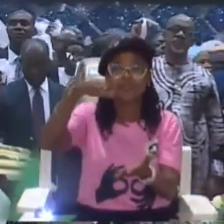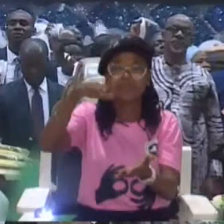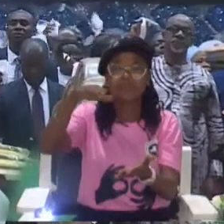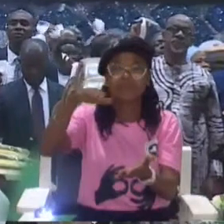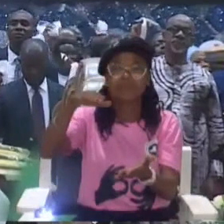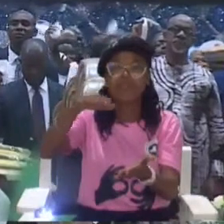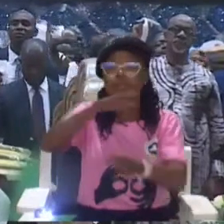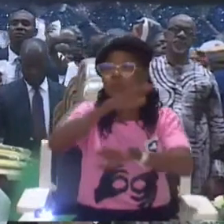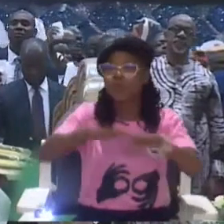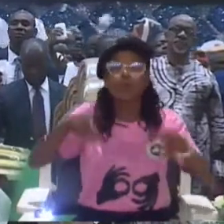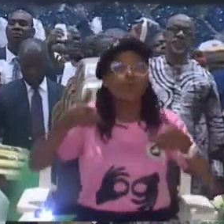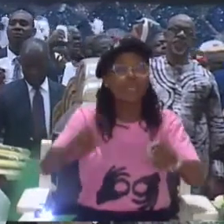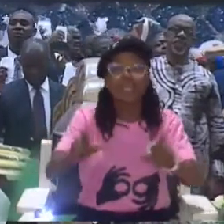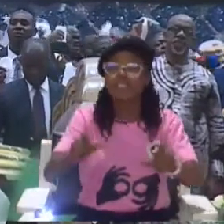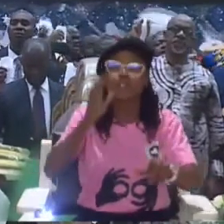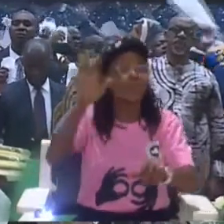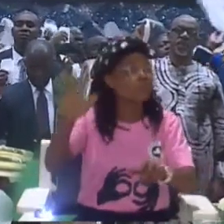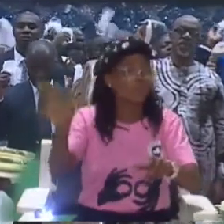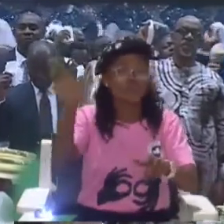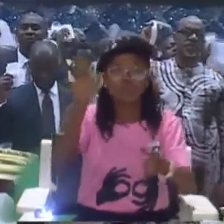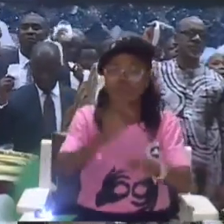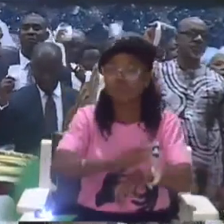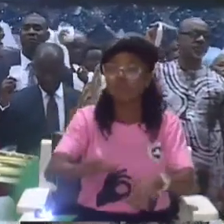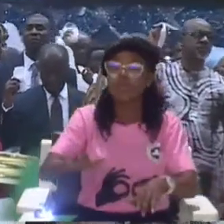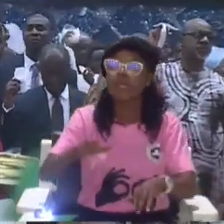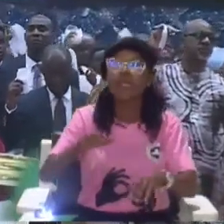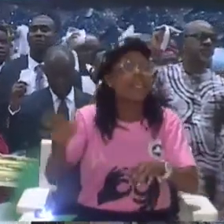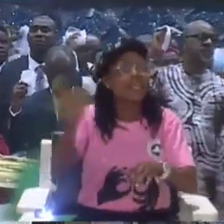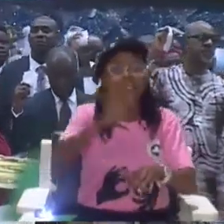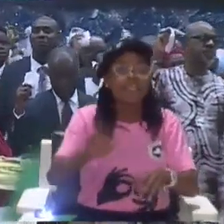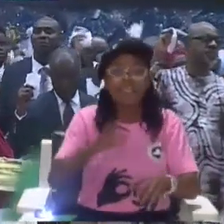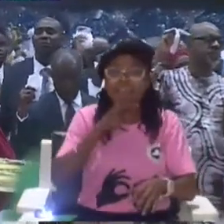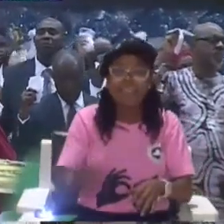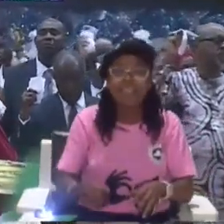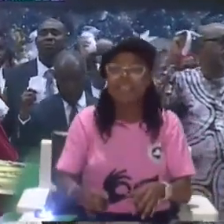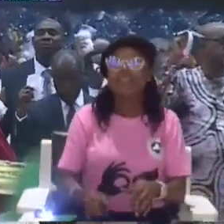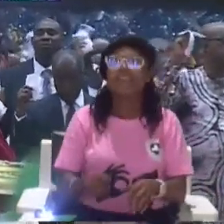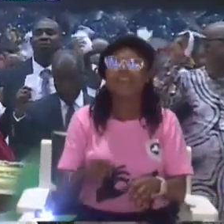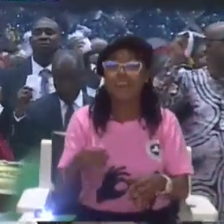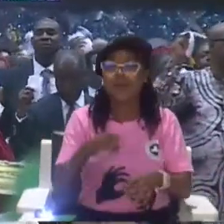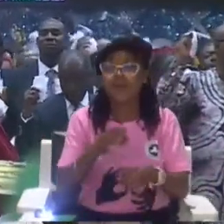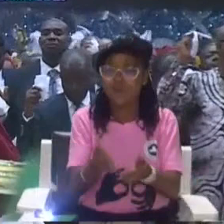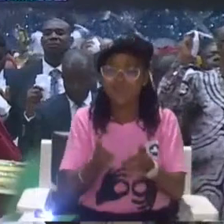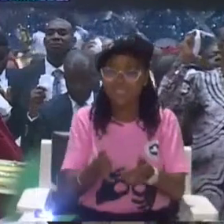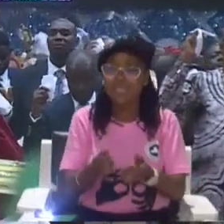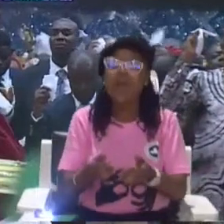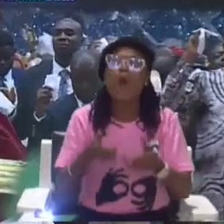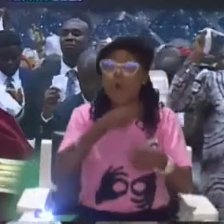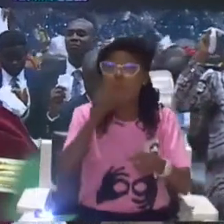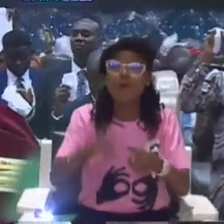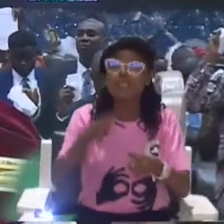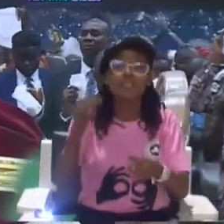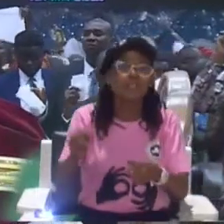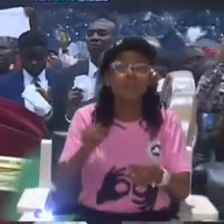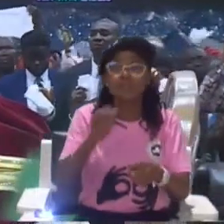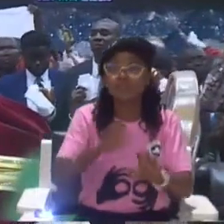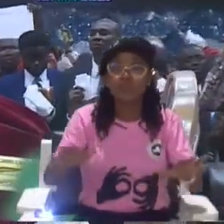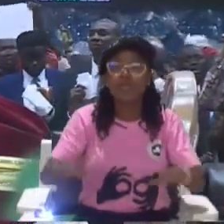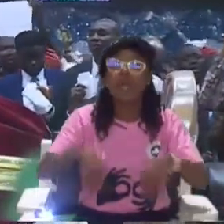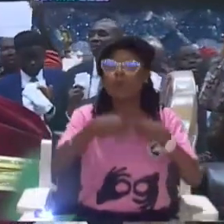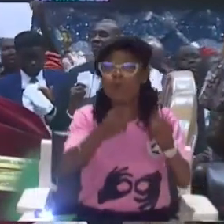Don't let your children ever lack. When your children are going home, please go